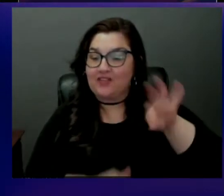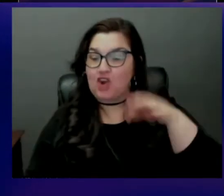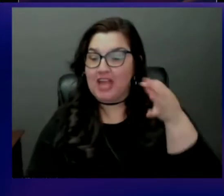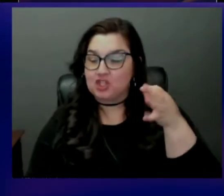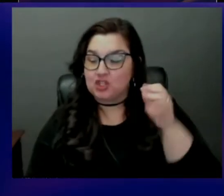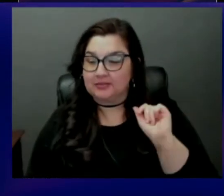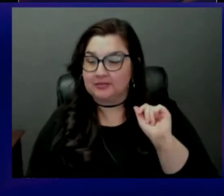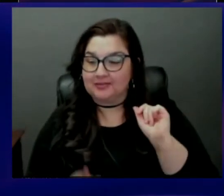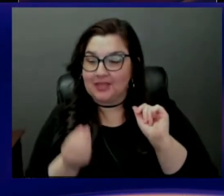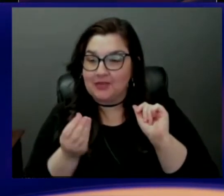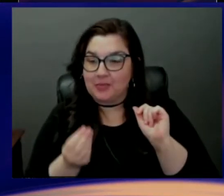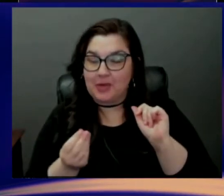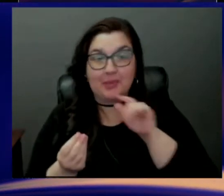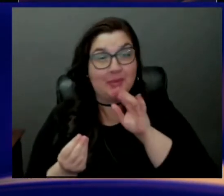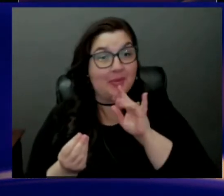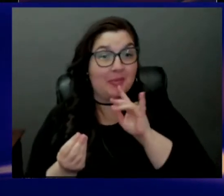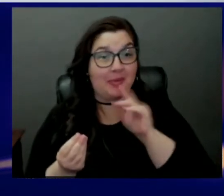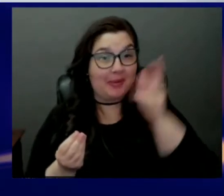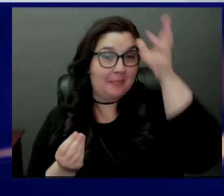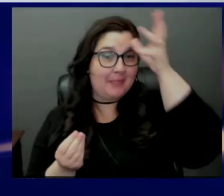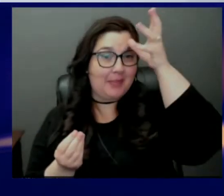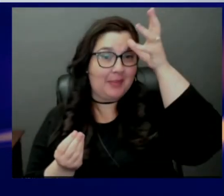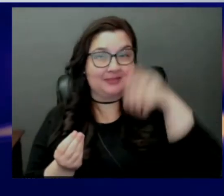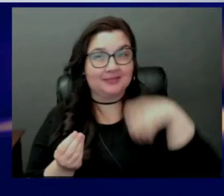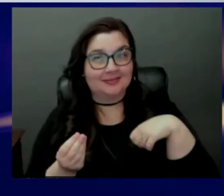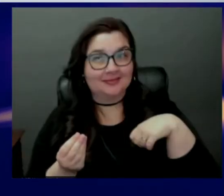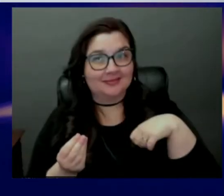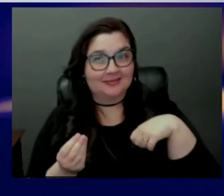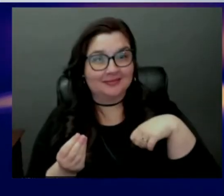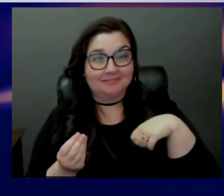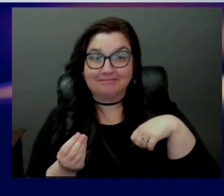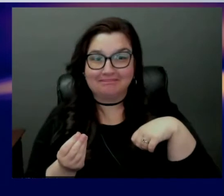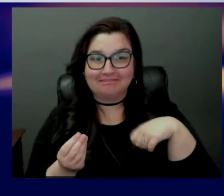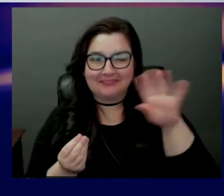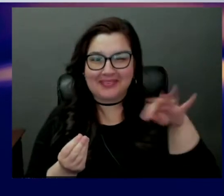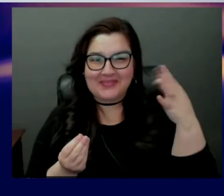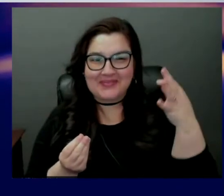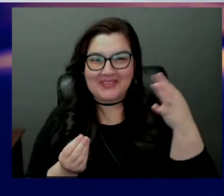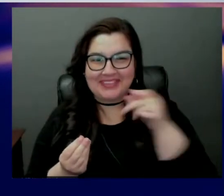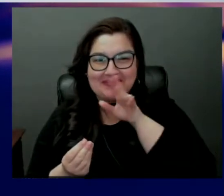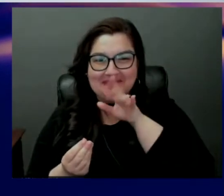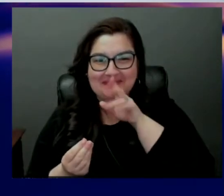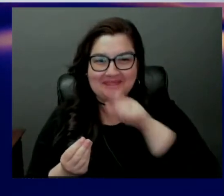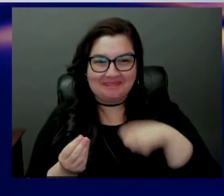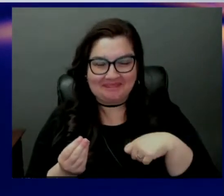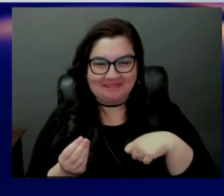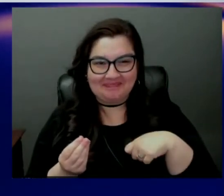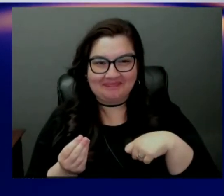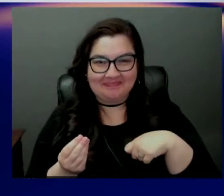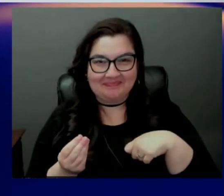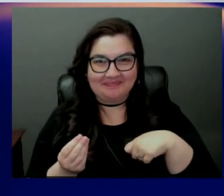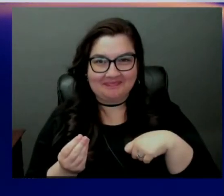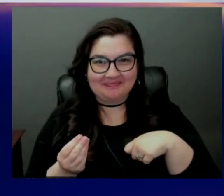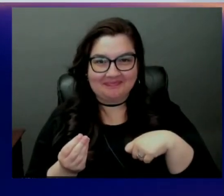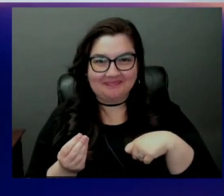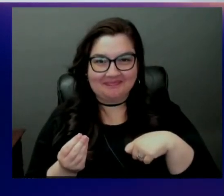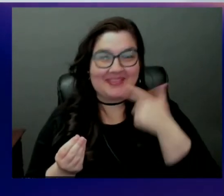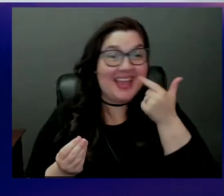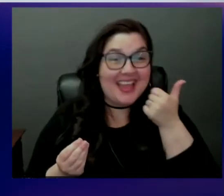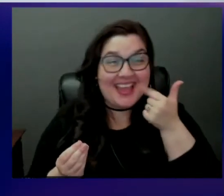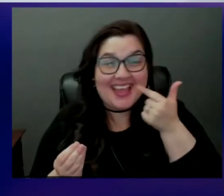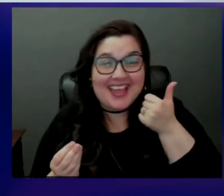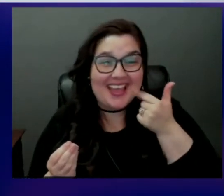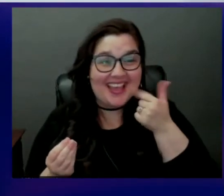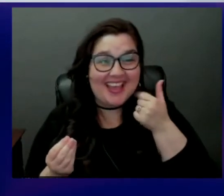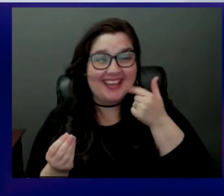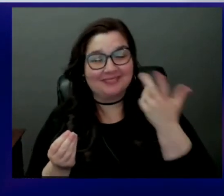Voici une blague de papa. La maîtresse demande à Toto, conjugue-moi le verbe savoir tous les temps. Je sais qu'il pleut, je sais qu'il